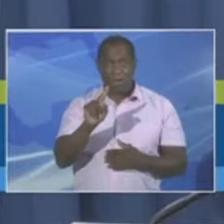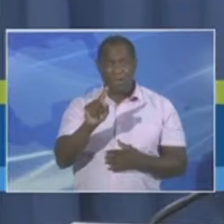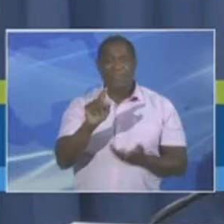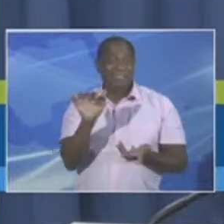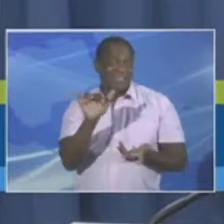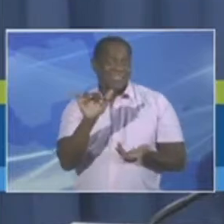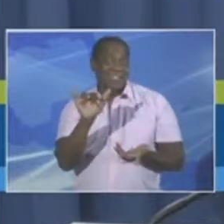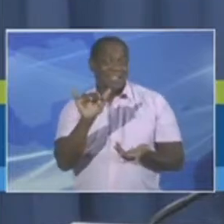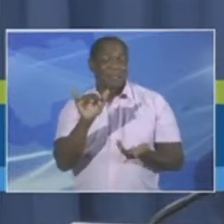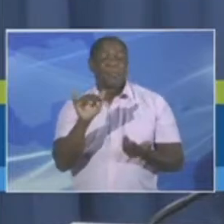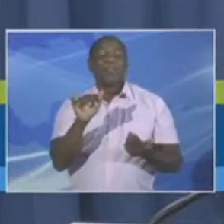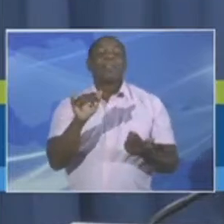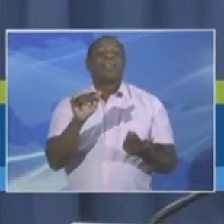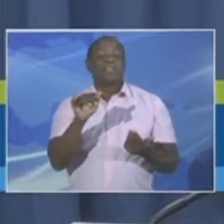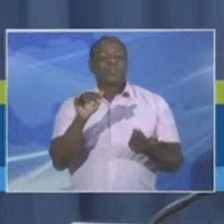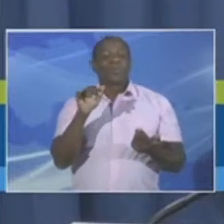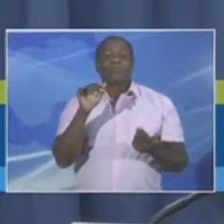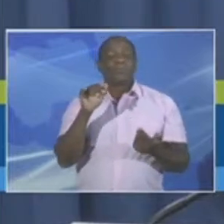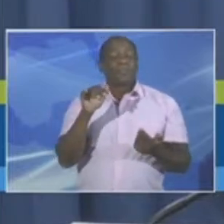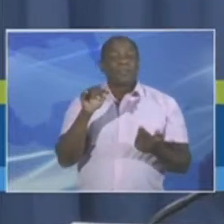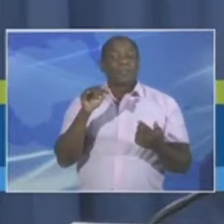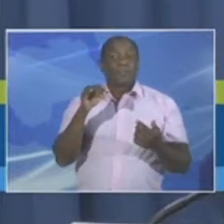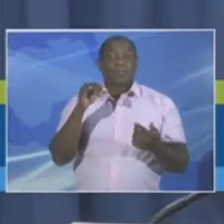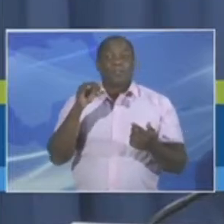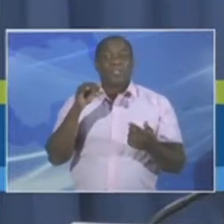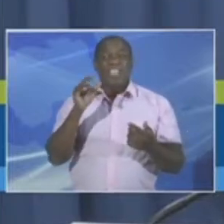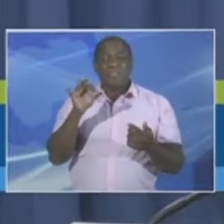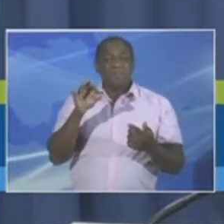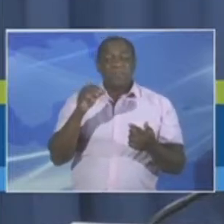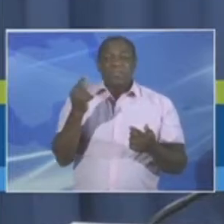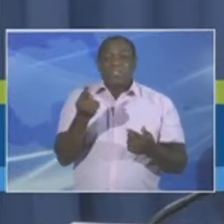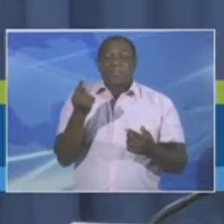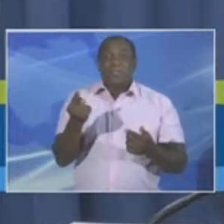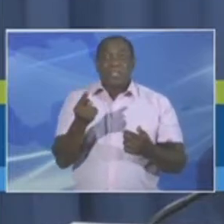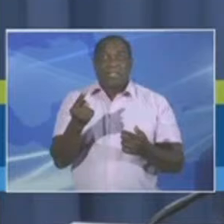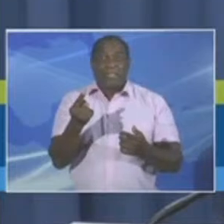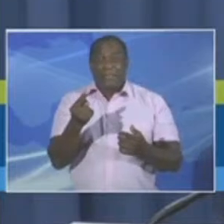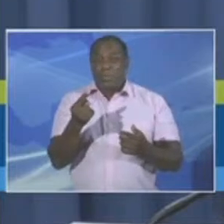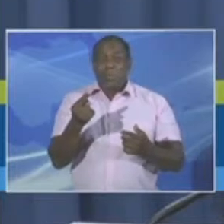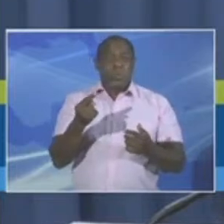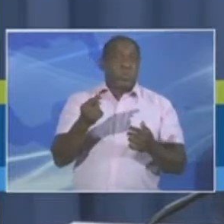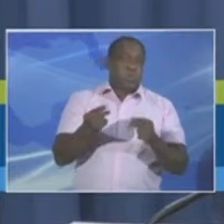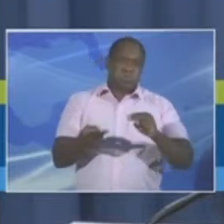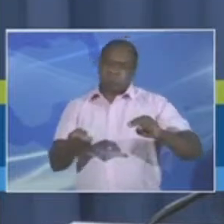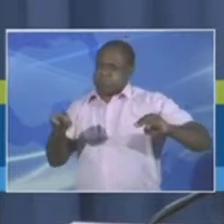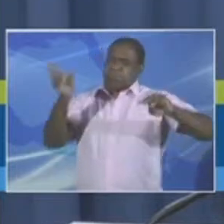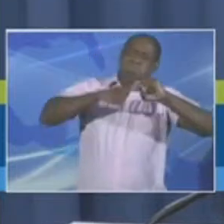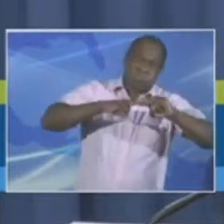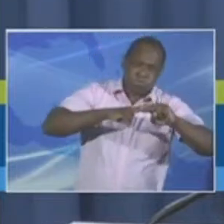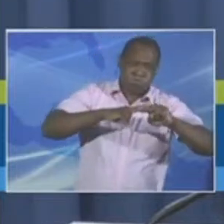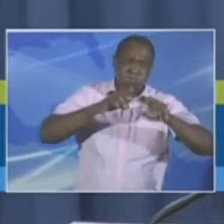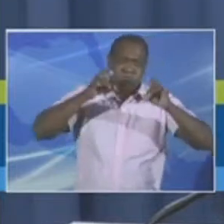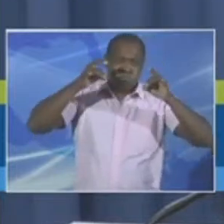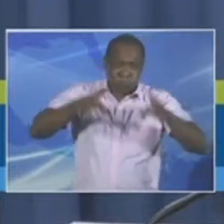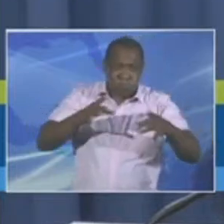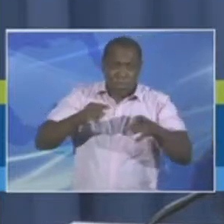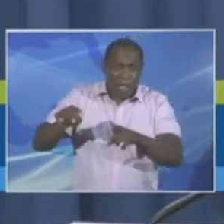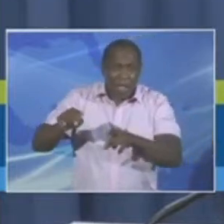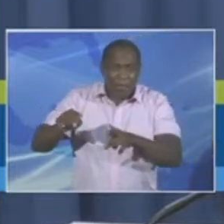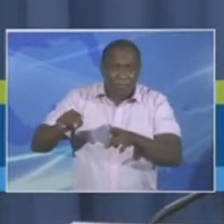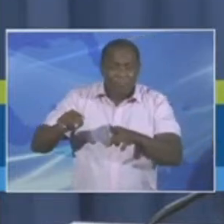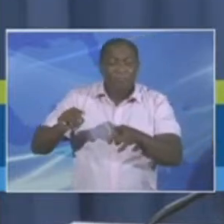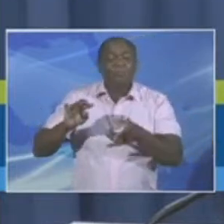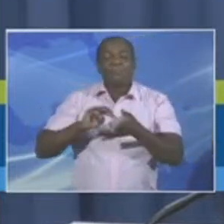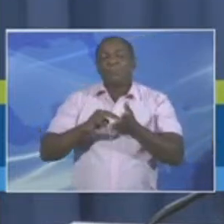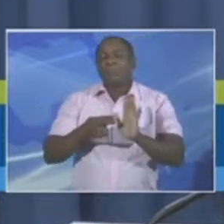something dramatic happens, there is no plan at this point in time to take back these facilities and use